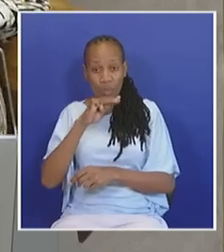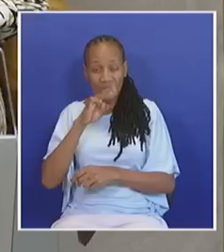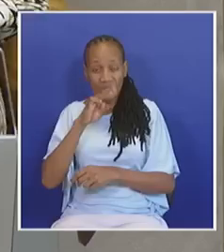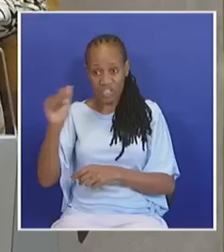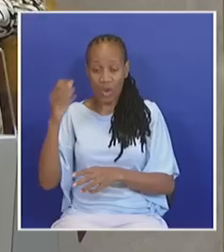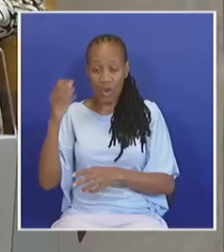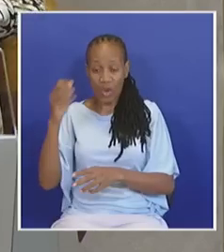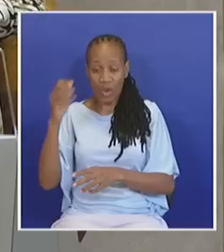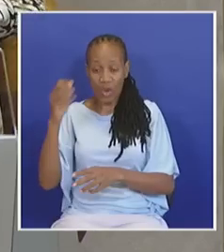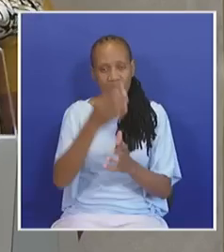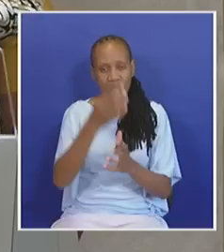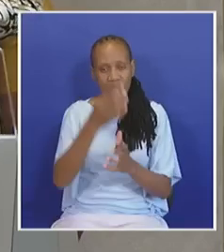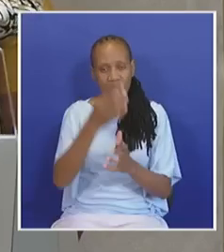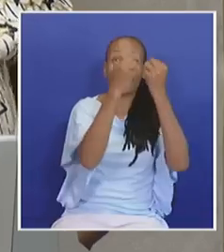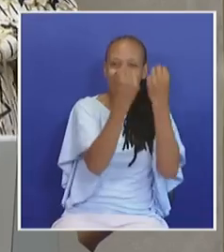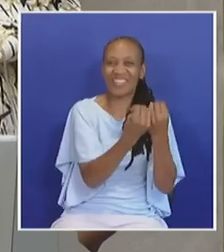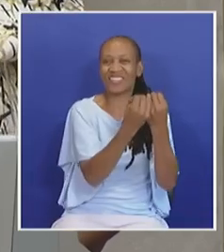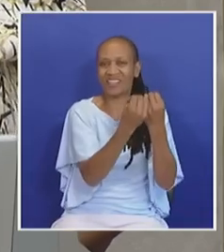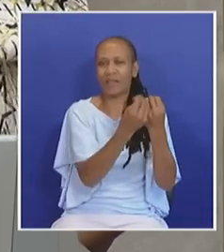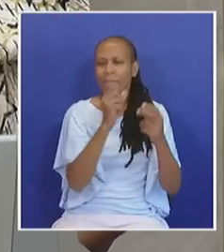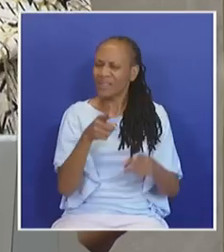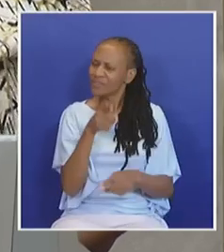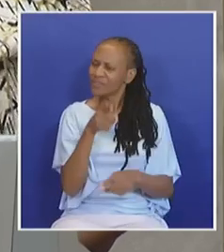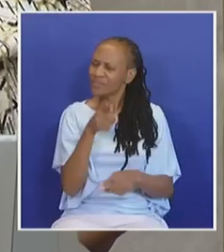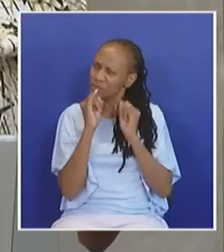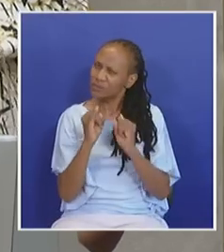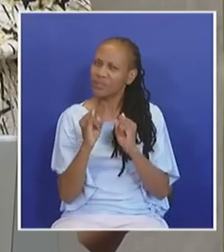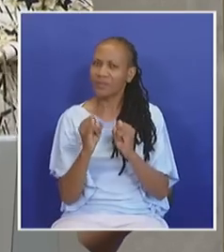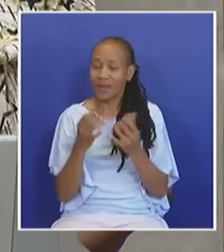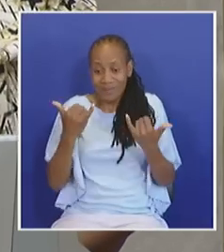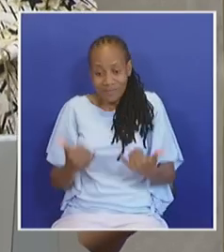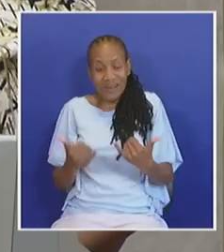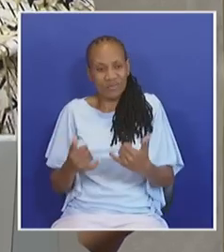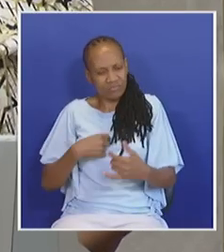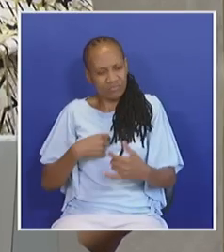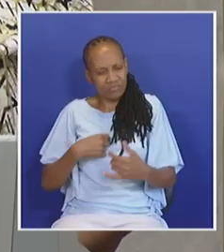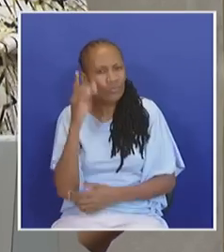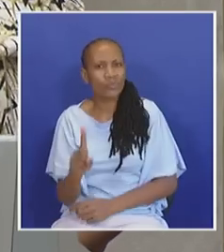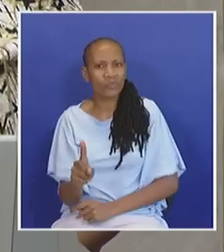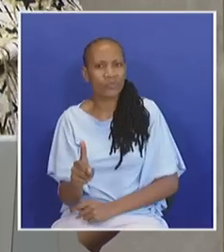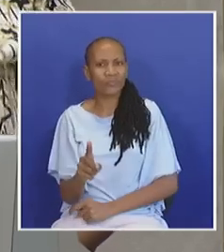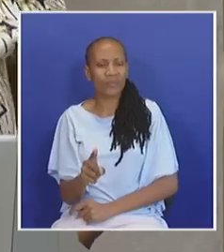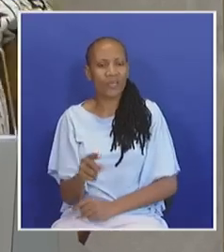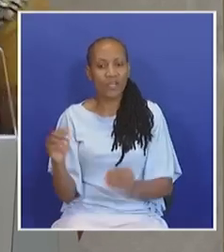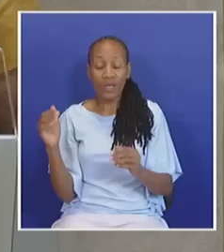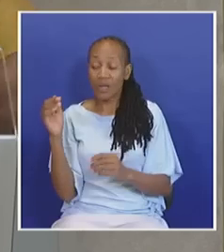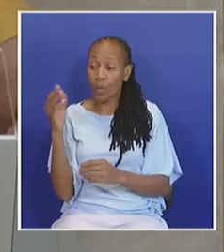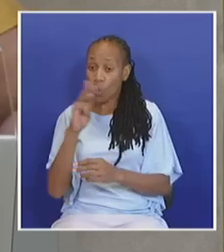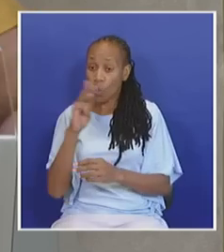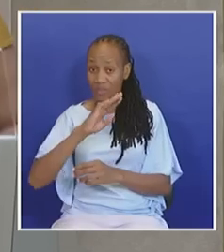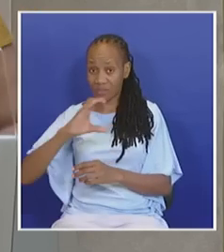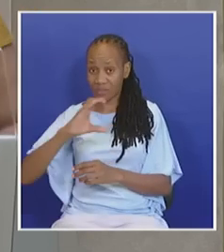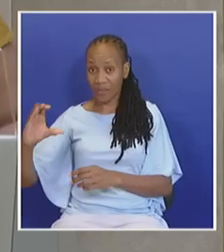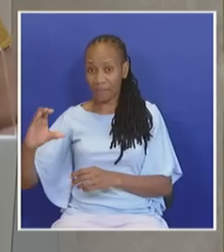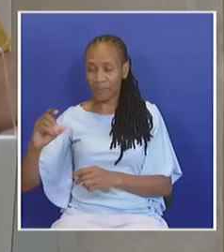very serious statement, because as I speak now, the equitable share that they are using in the Western Cape